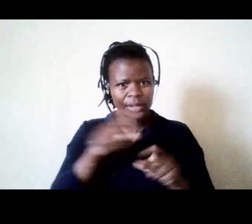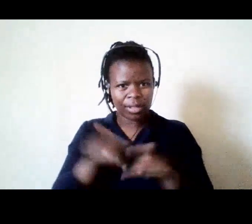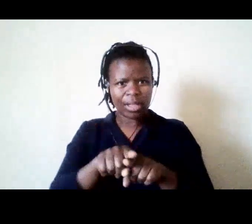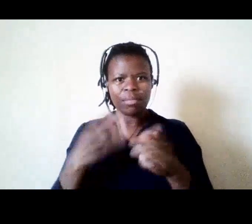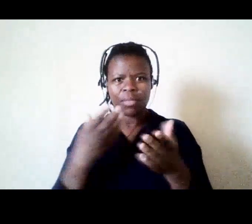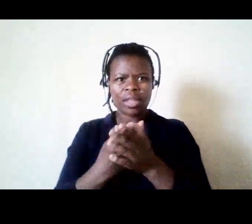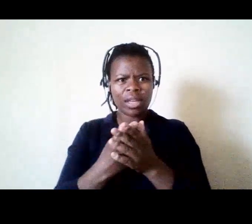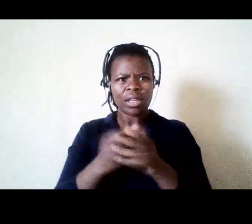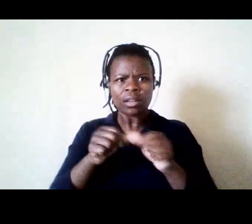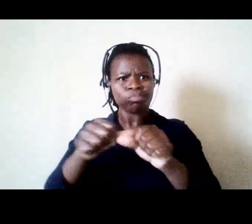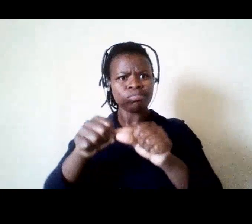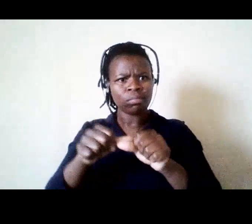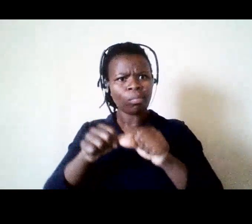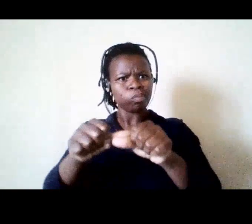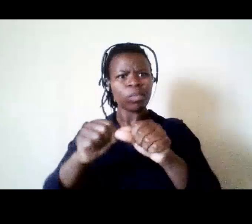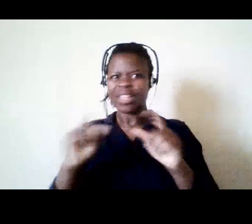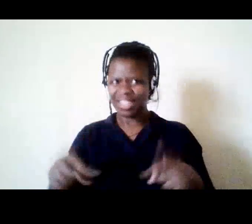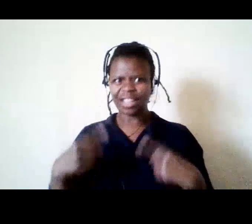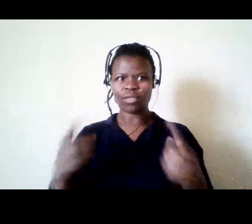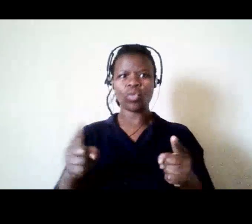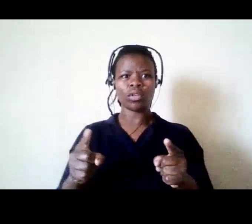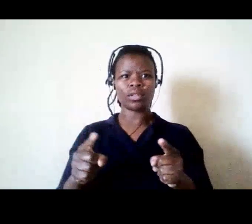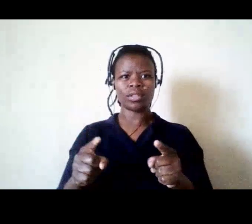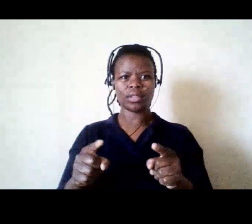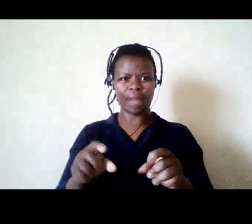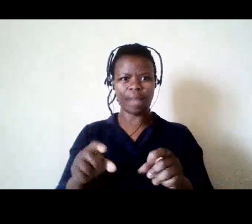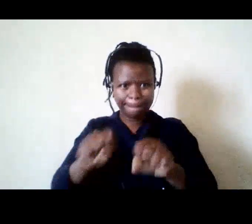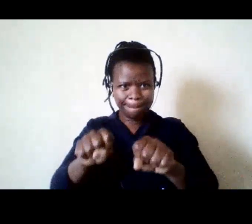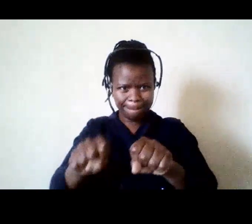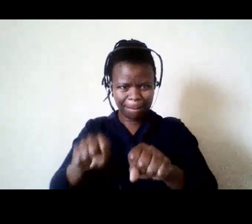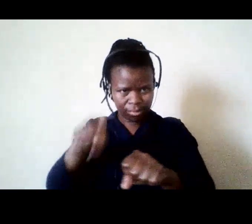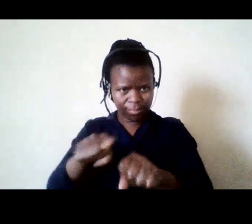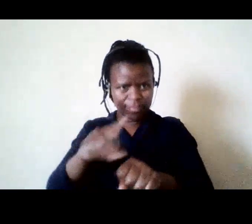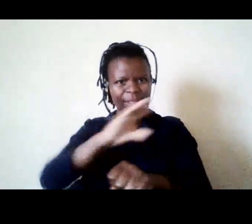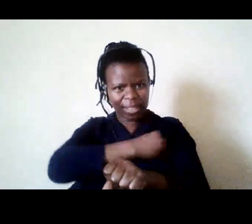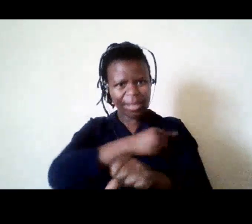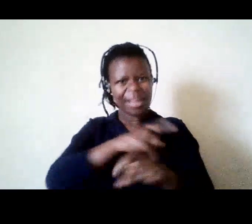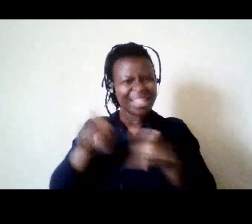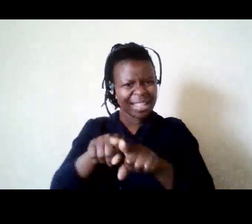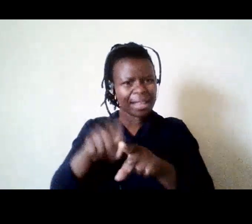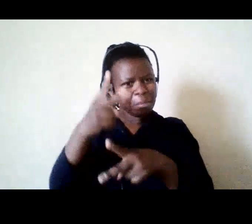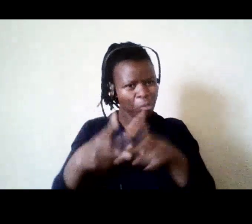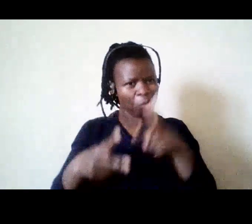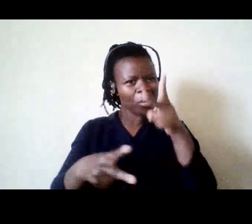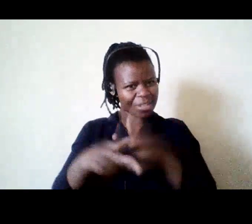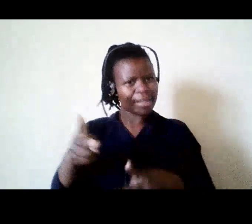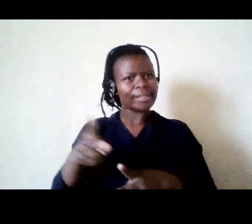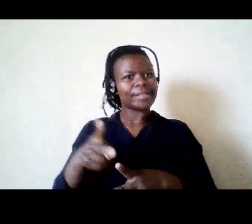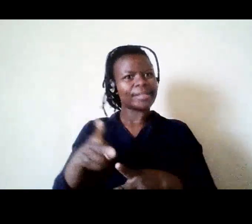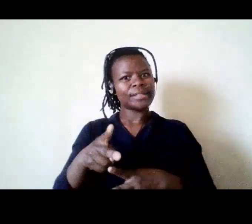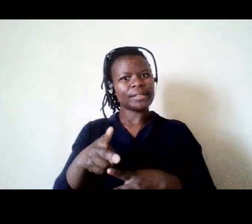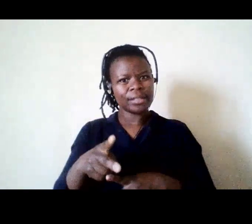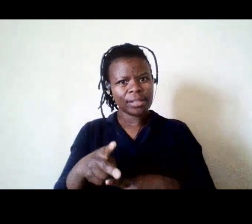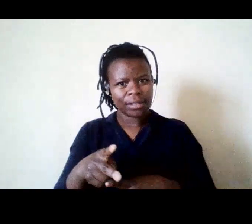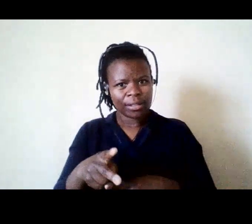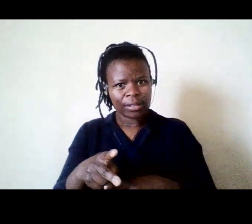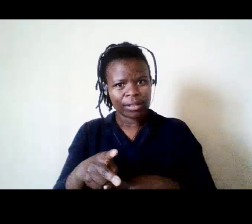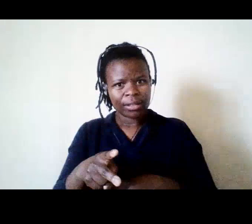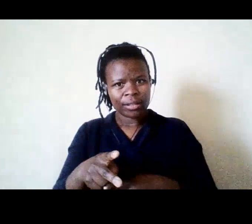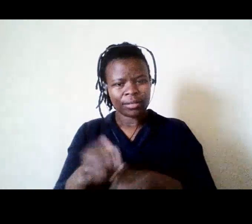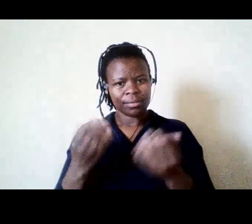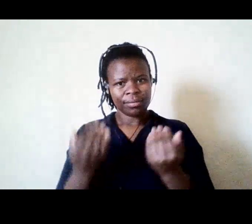can't move on. This is why we're even on projects that were focused on disability. On projects that were